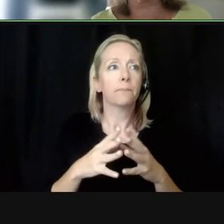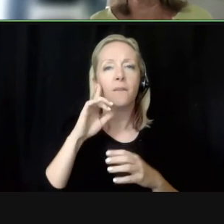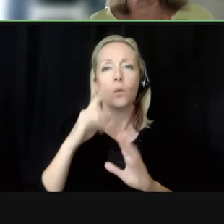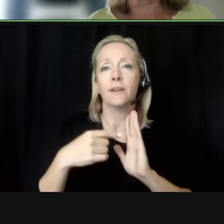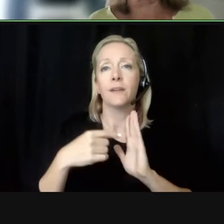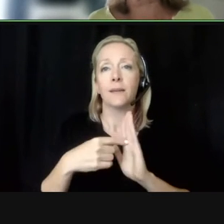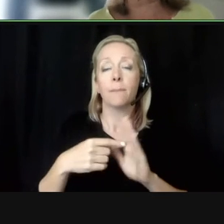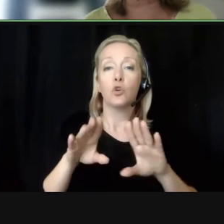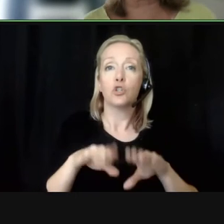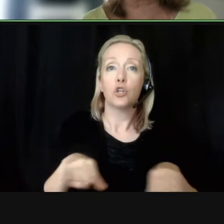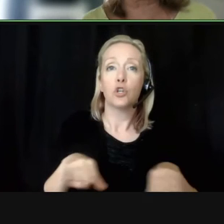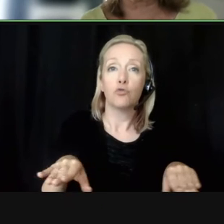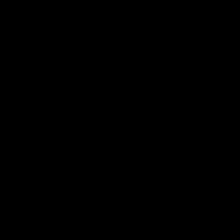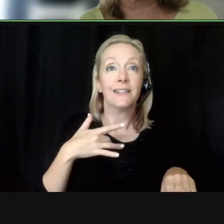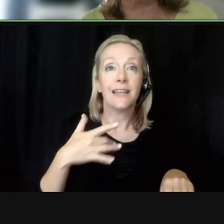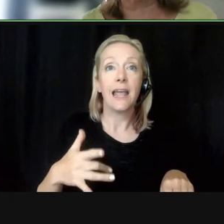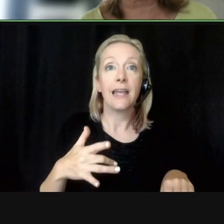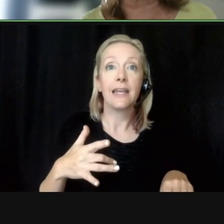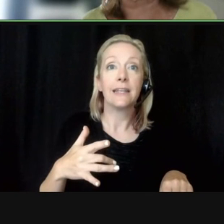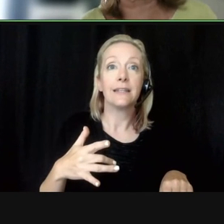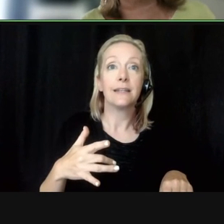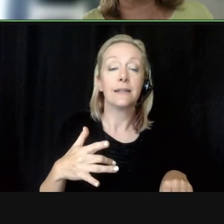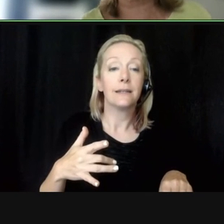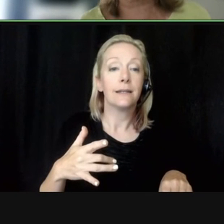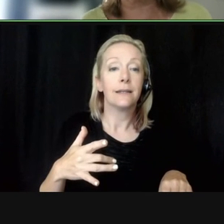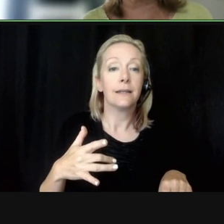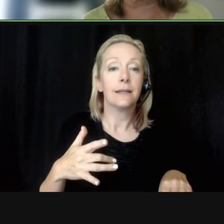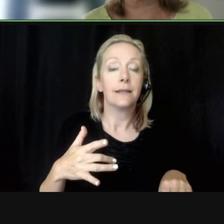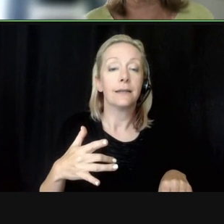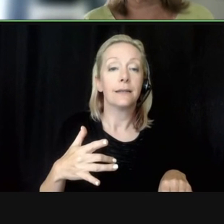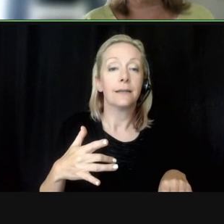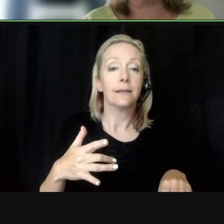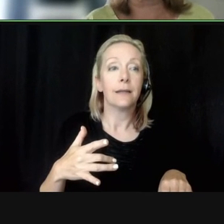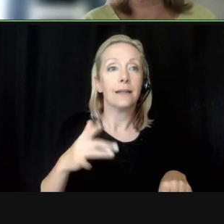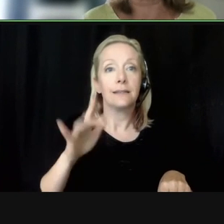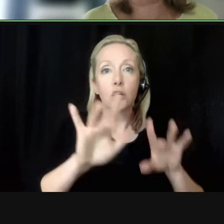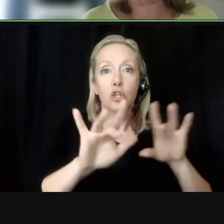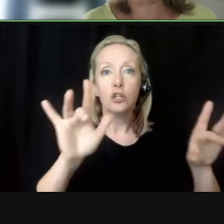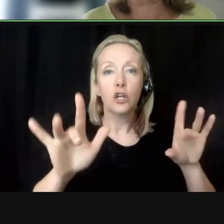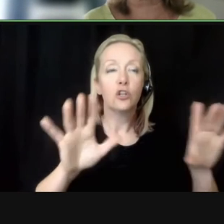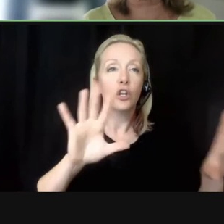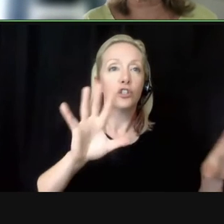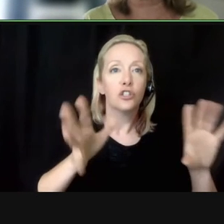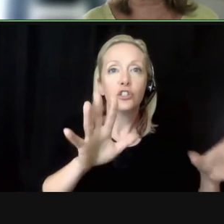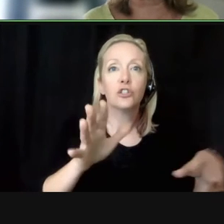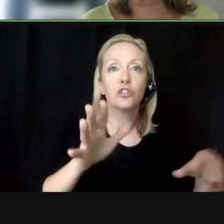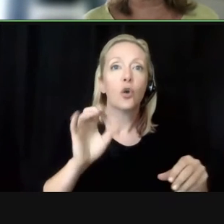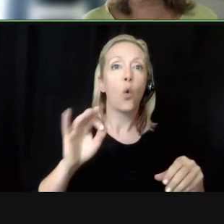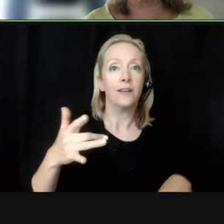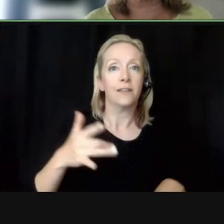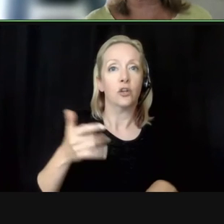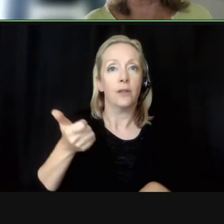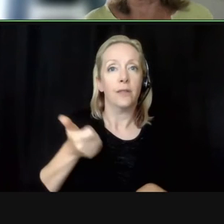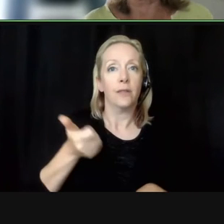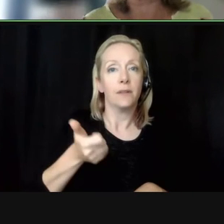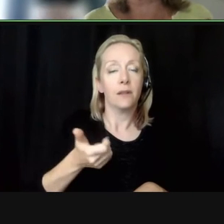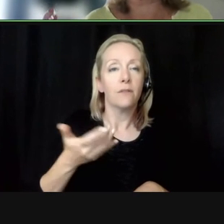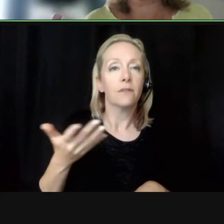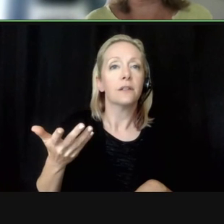children that are very touchy to themselves, like we say, can't keep their hands to themselves, or that they're touching themselves all the